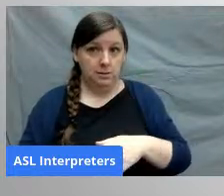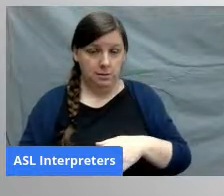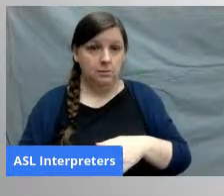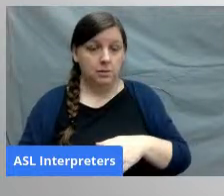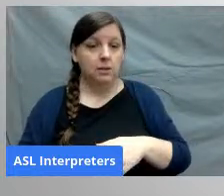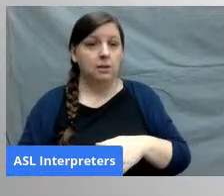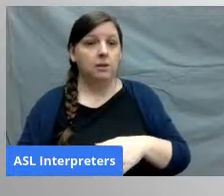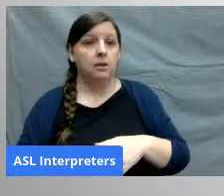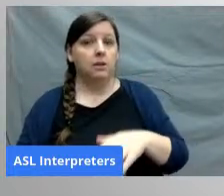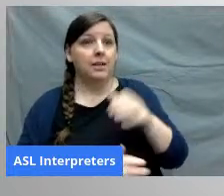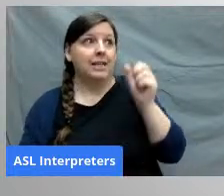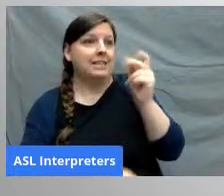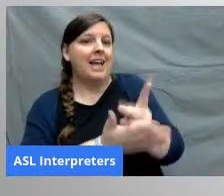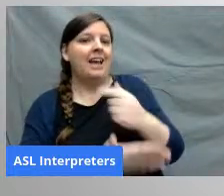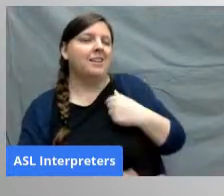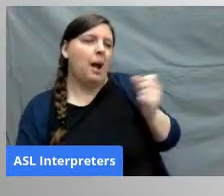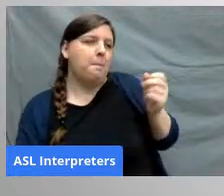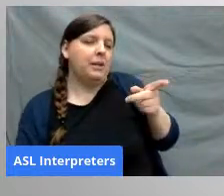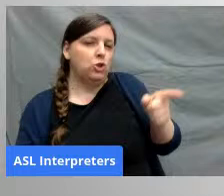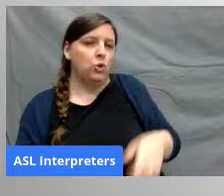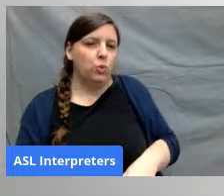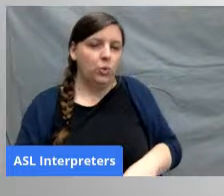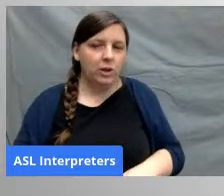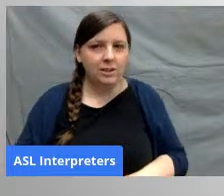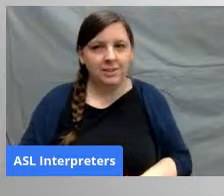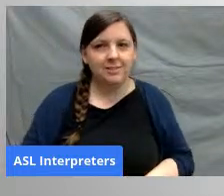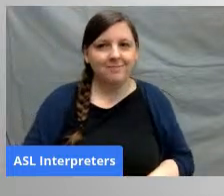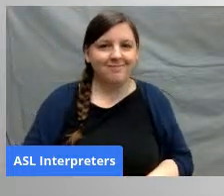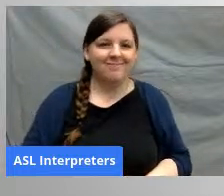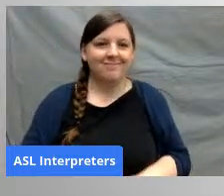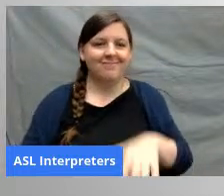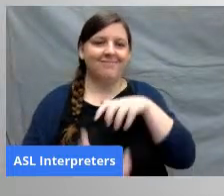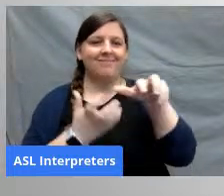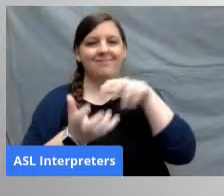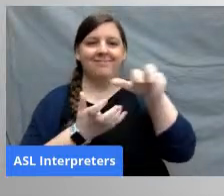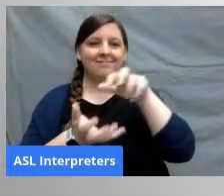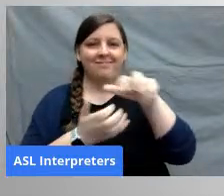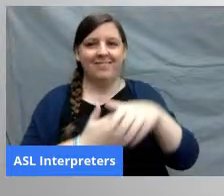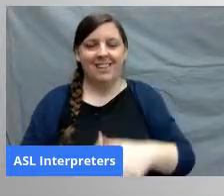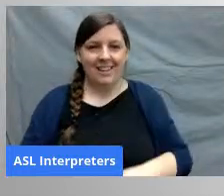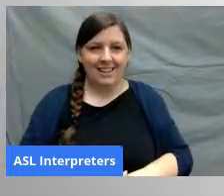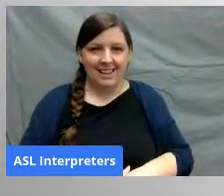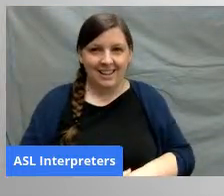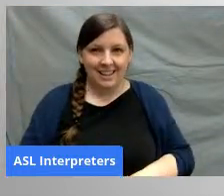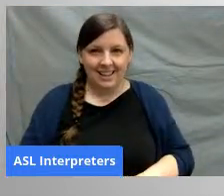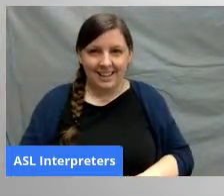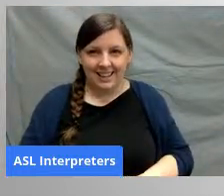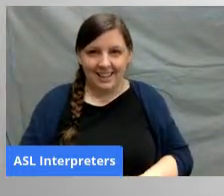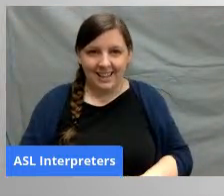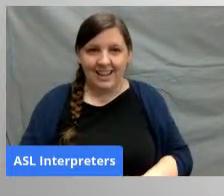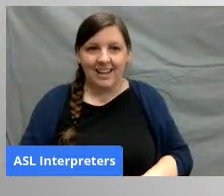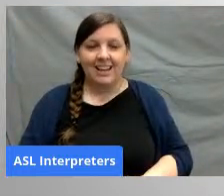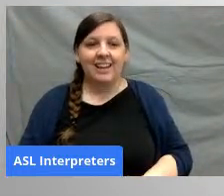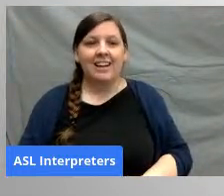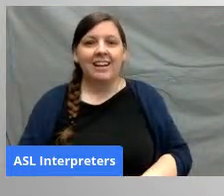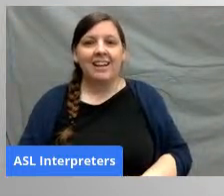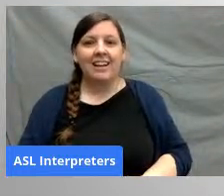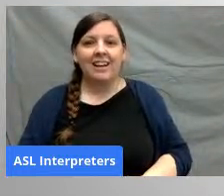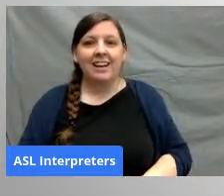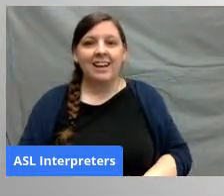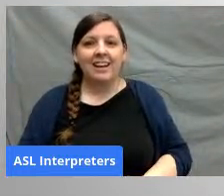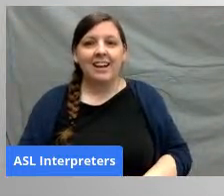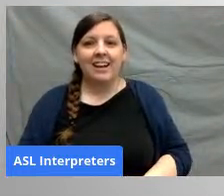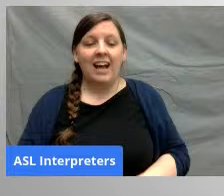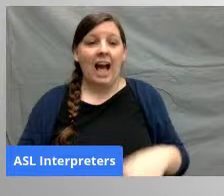Consent. I beat you. Yay. I'm not even in a contest about this. That's the funny thing. I'm not even in